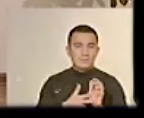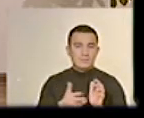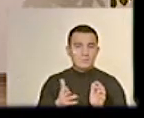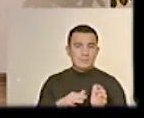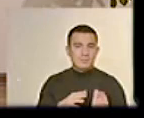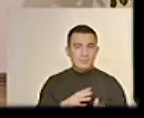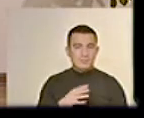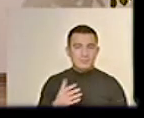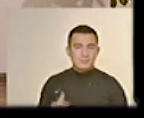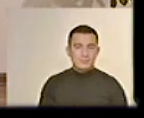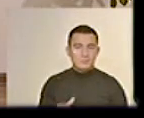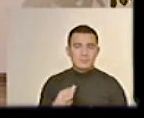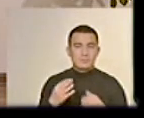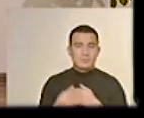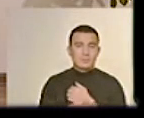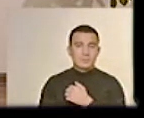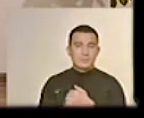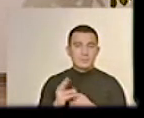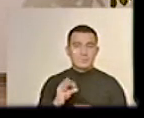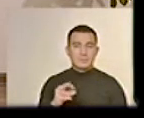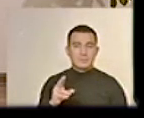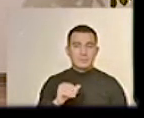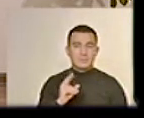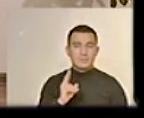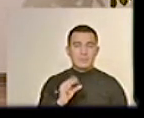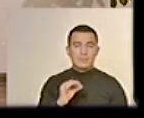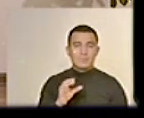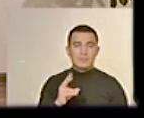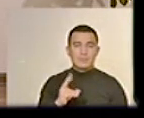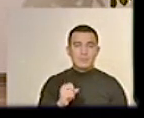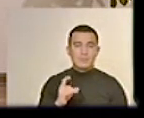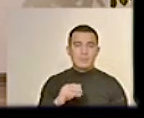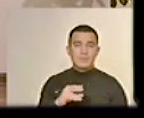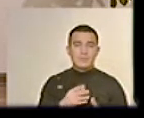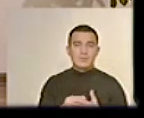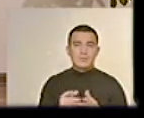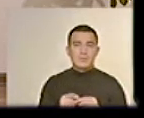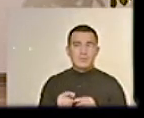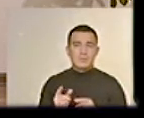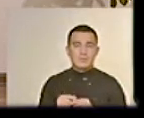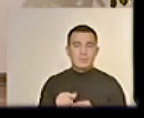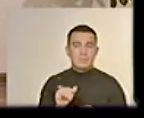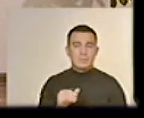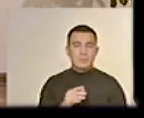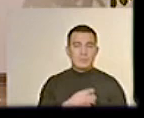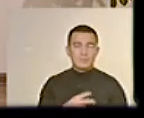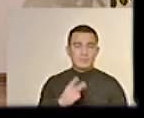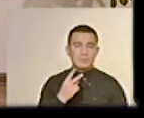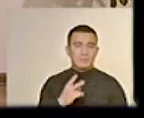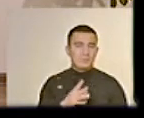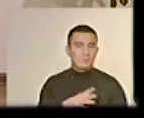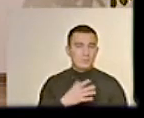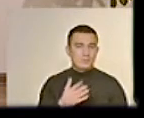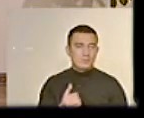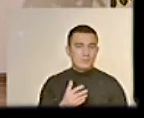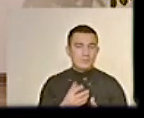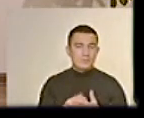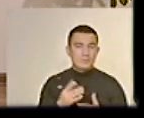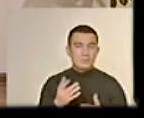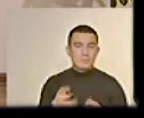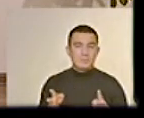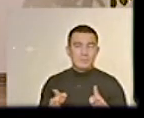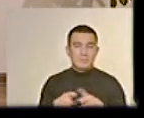oxirgi modda bu kislorod hisoblanadi. Reaksiyadan oldin kislorodlarimiz 2 ta edi. Reaksiyadan